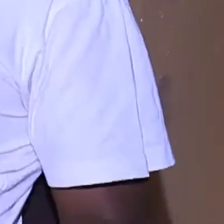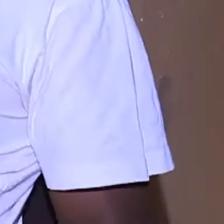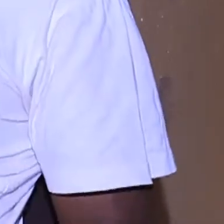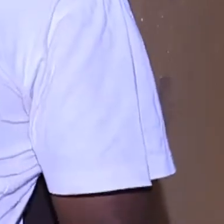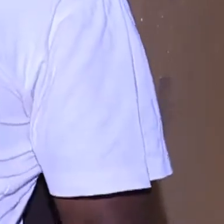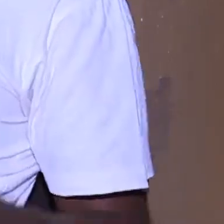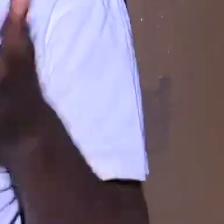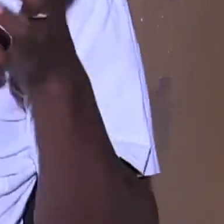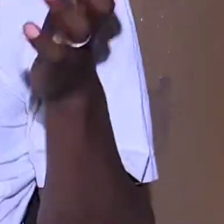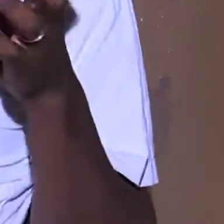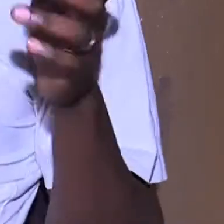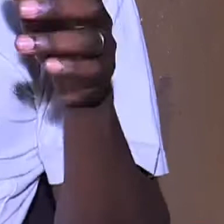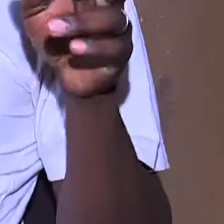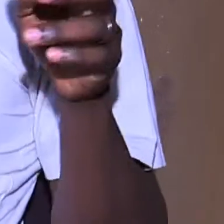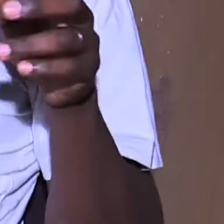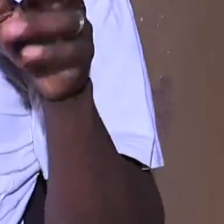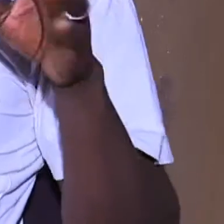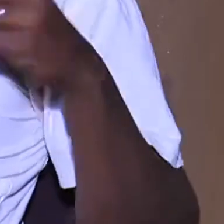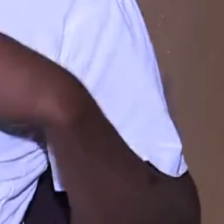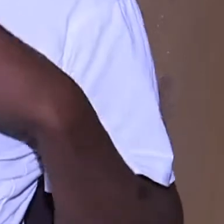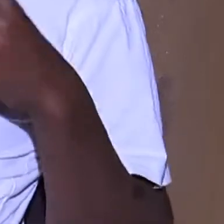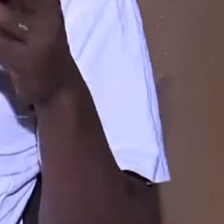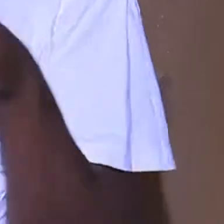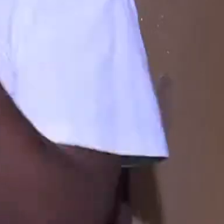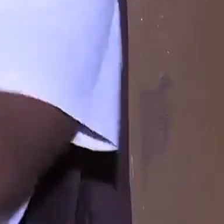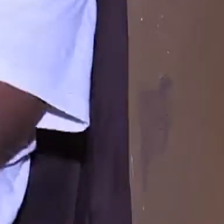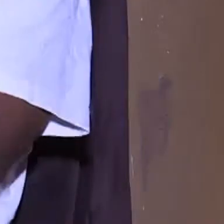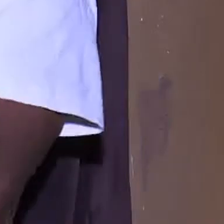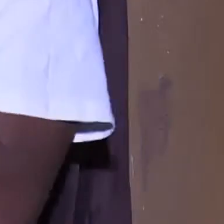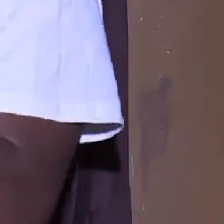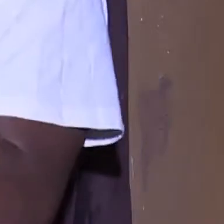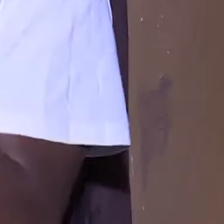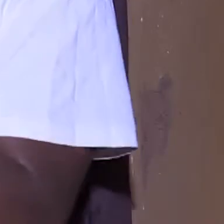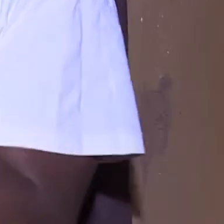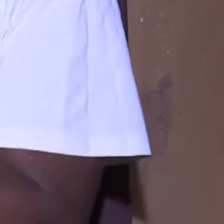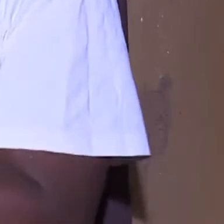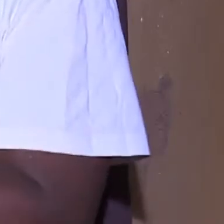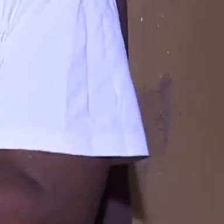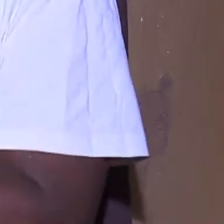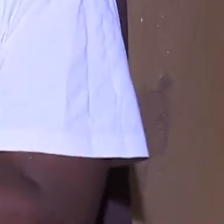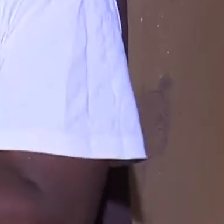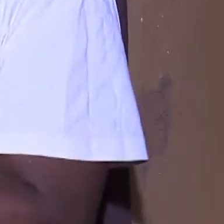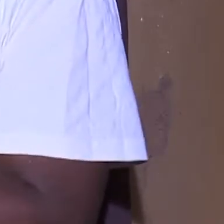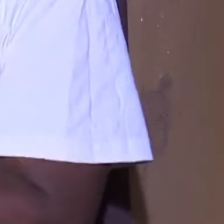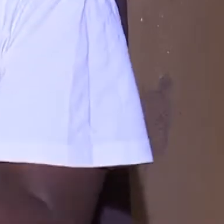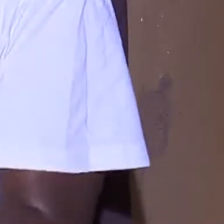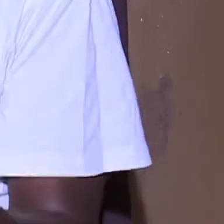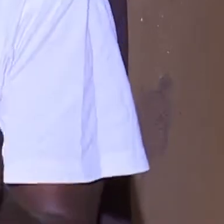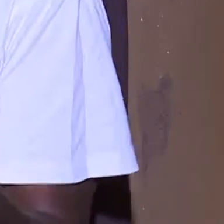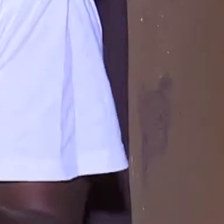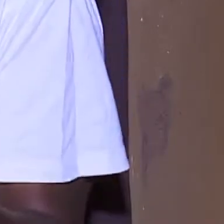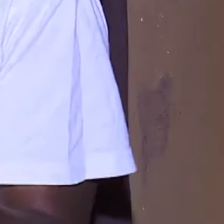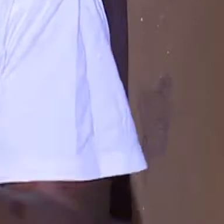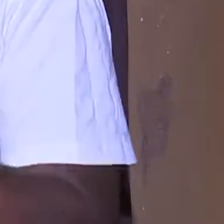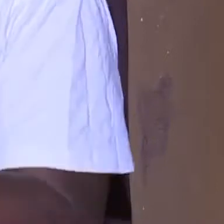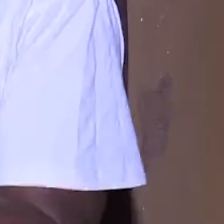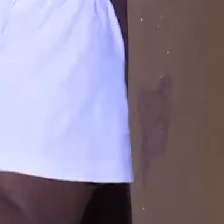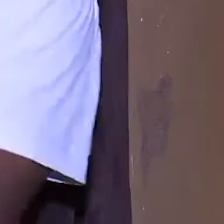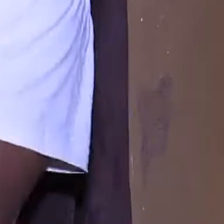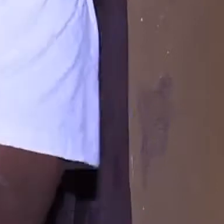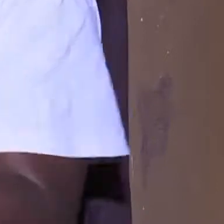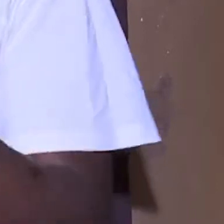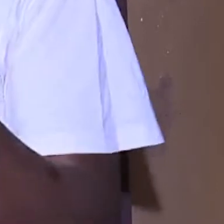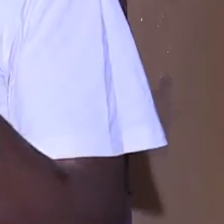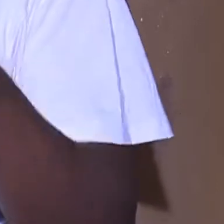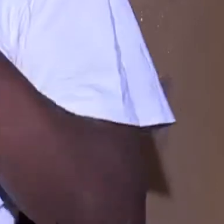So we couldn't stay in the house just like that. So I looked for a job in an NGO where